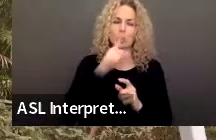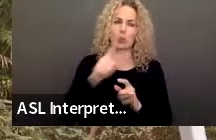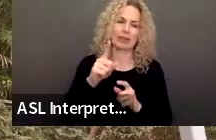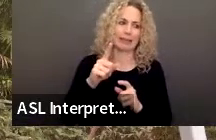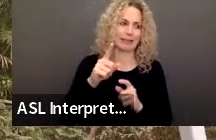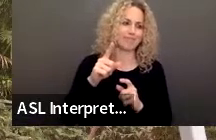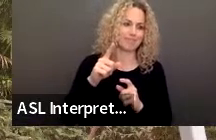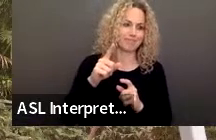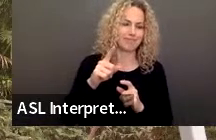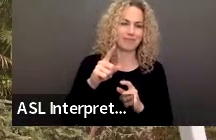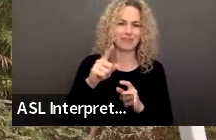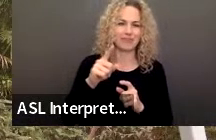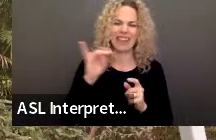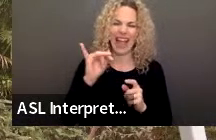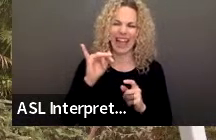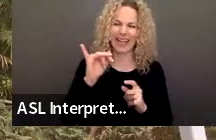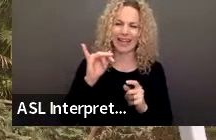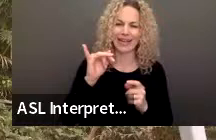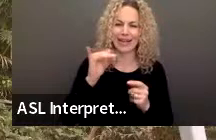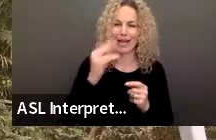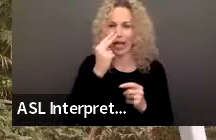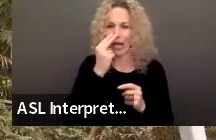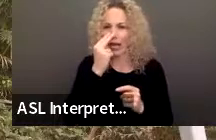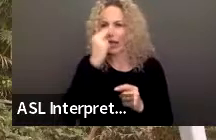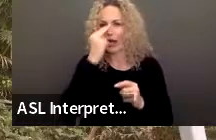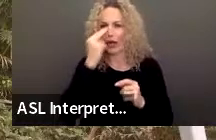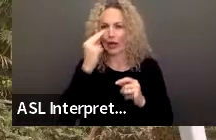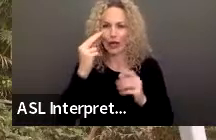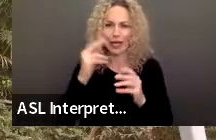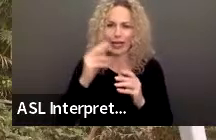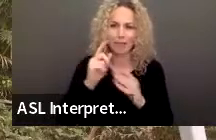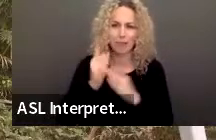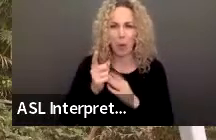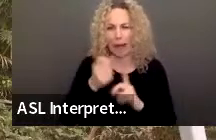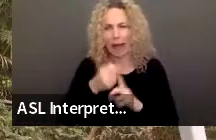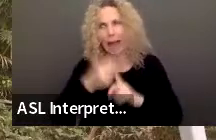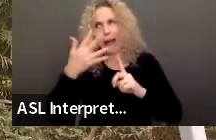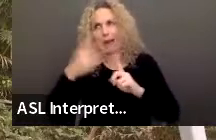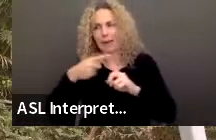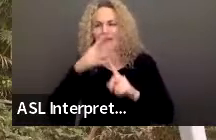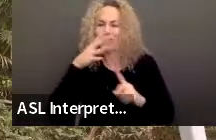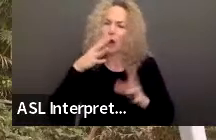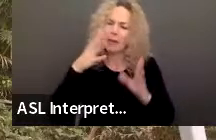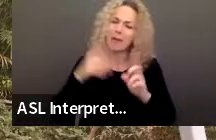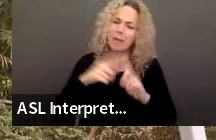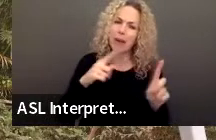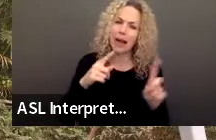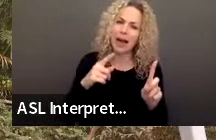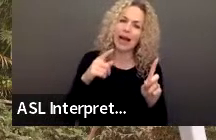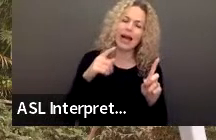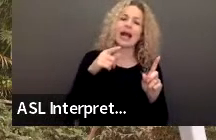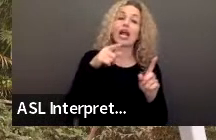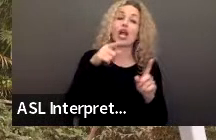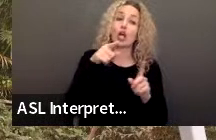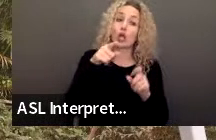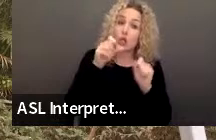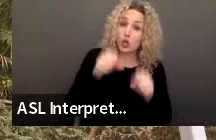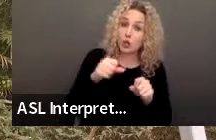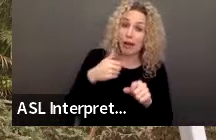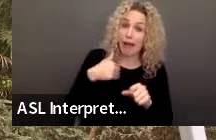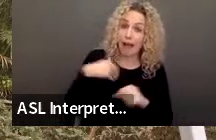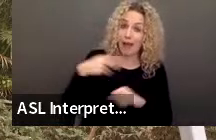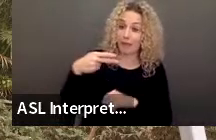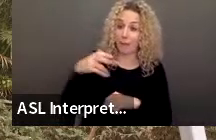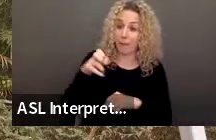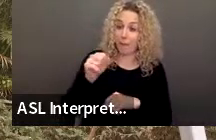a geeking out on farming thing, but one of the things that's really fun about this is that though you can have pest problems